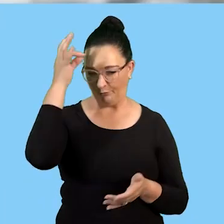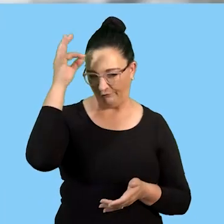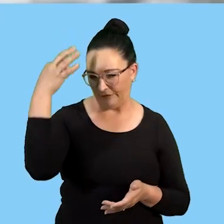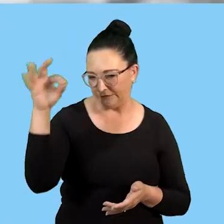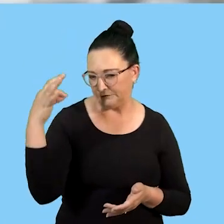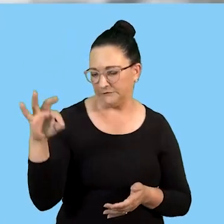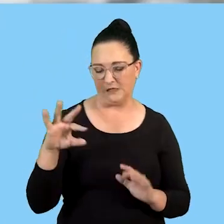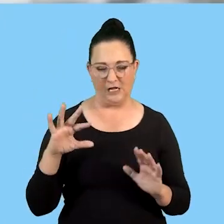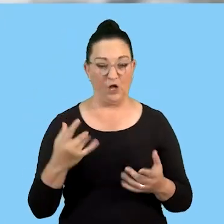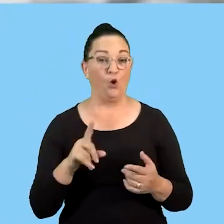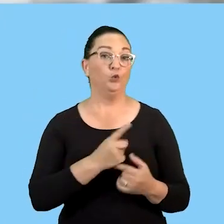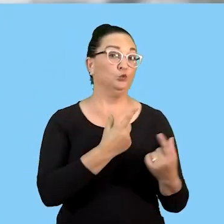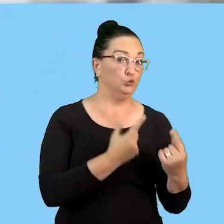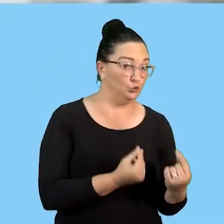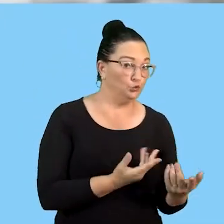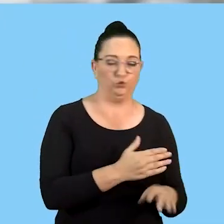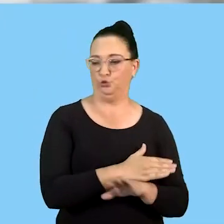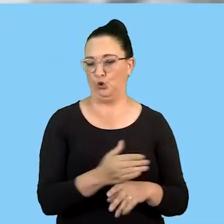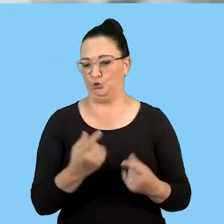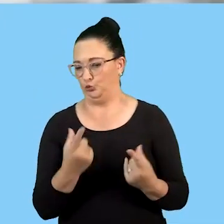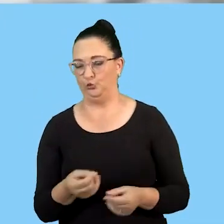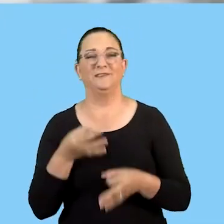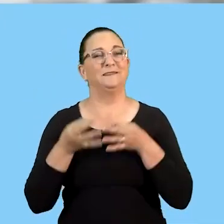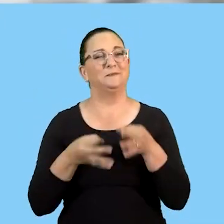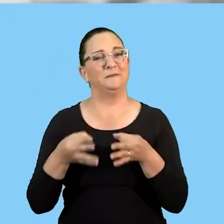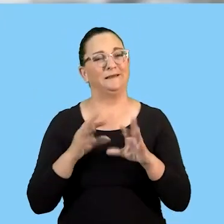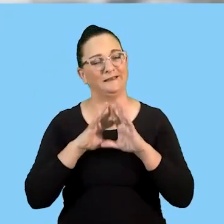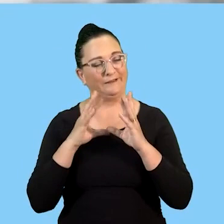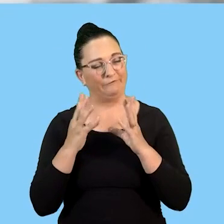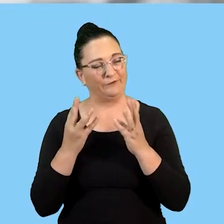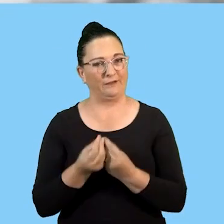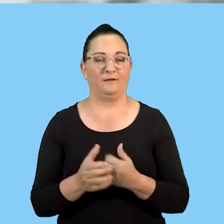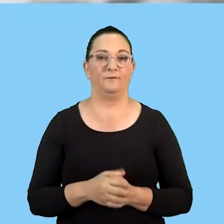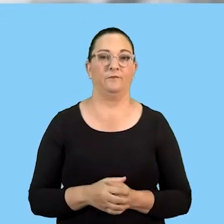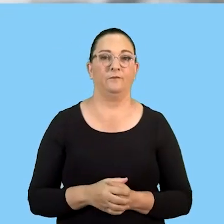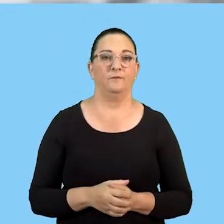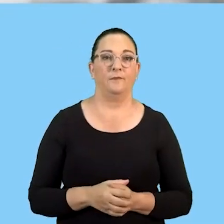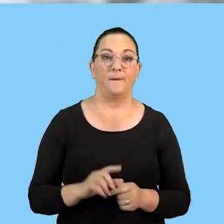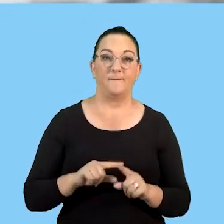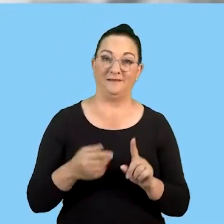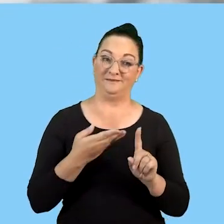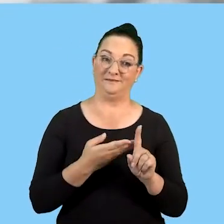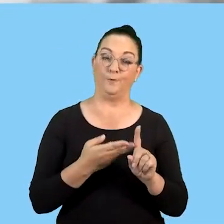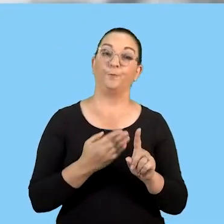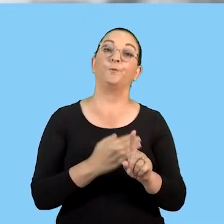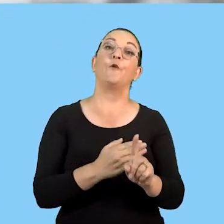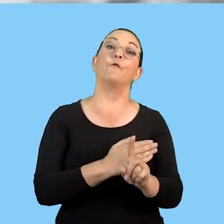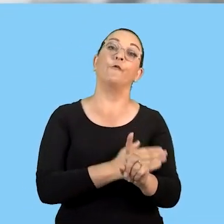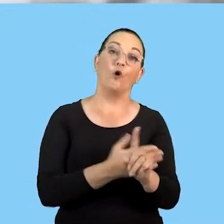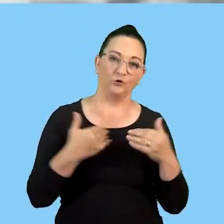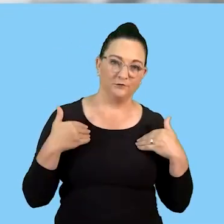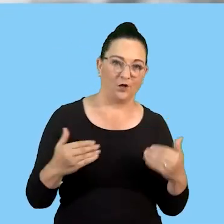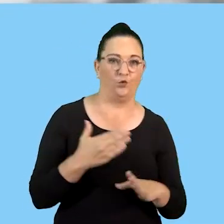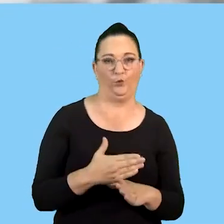professional, or what to do and what not to do. Now this, remember, happens before the individual or the